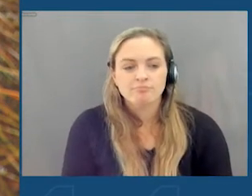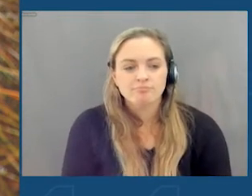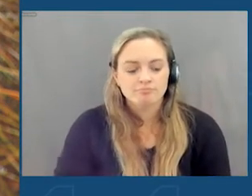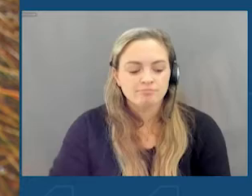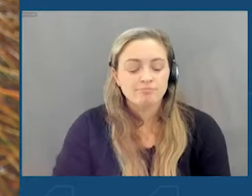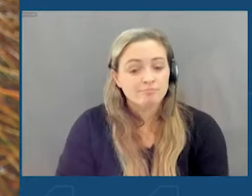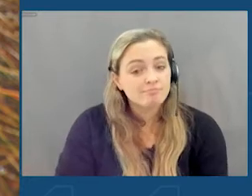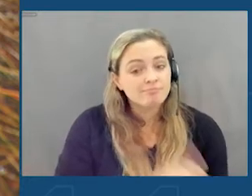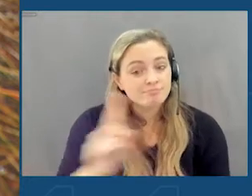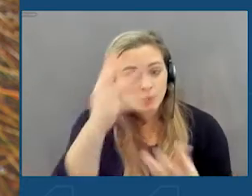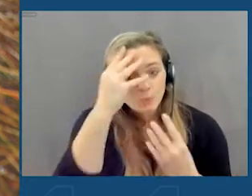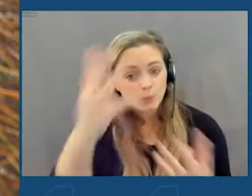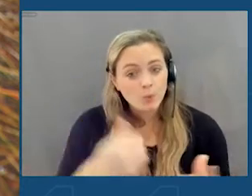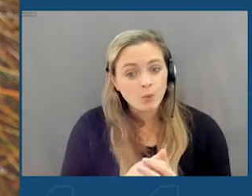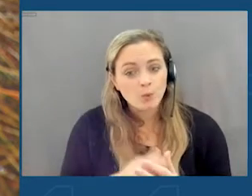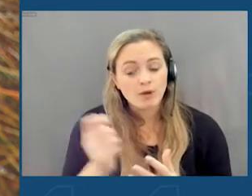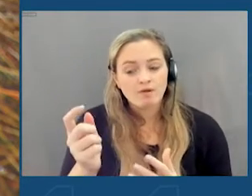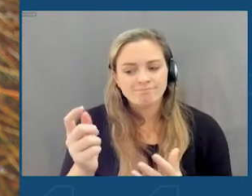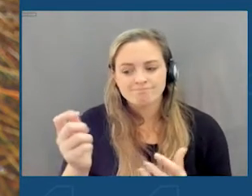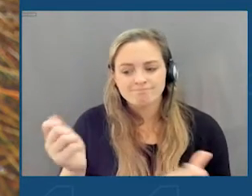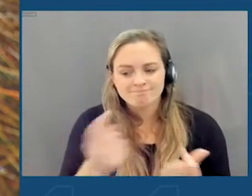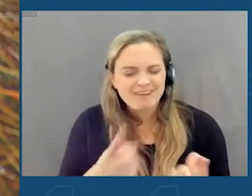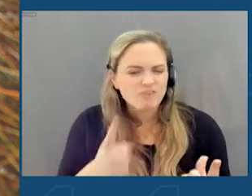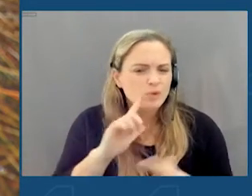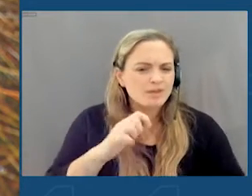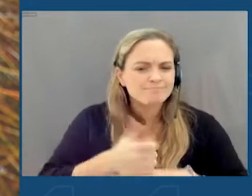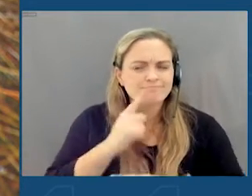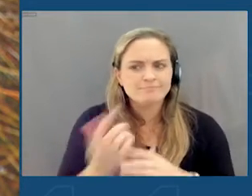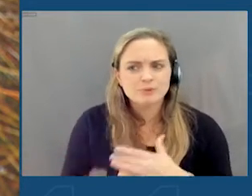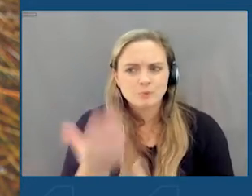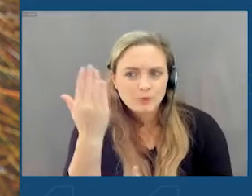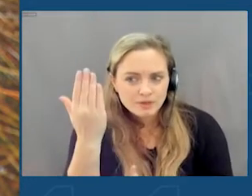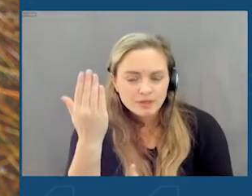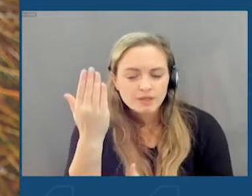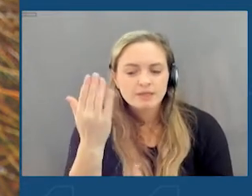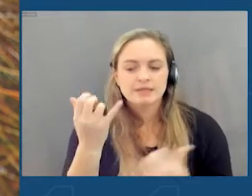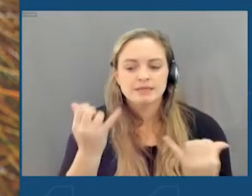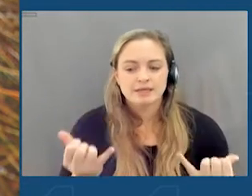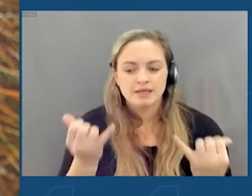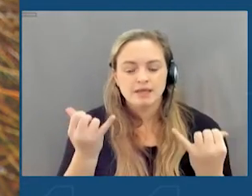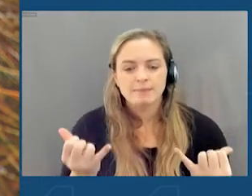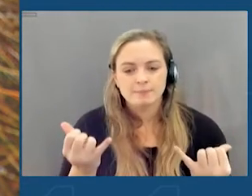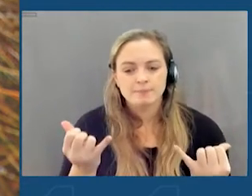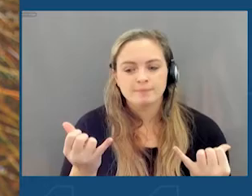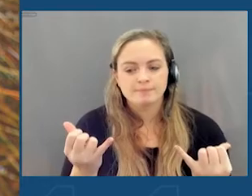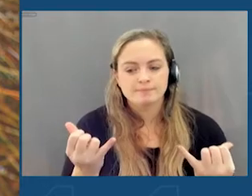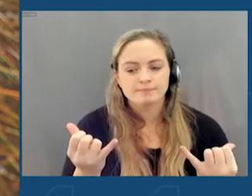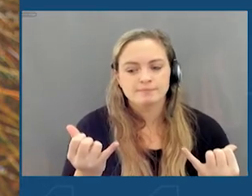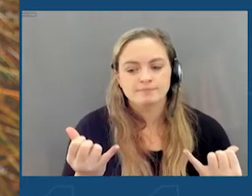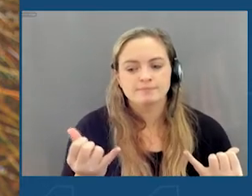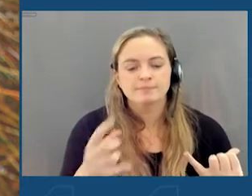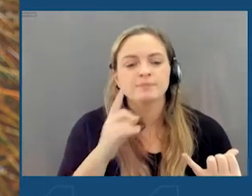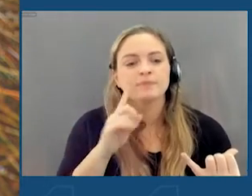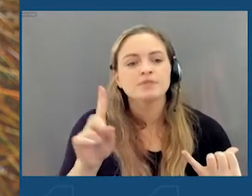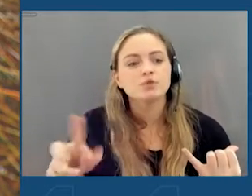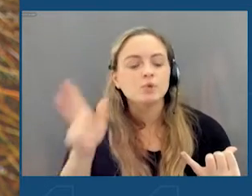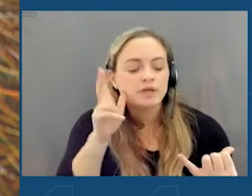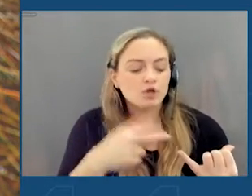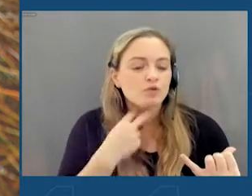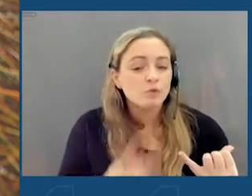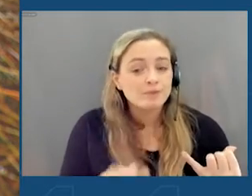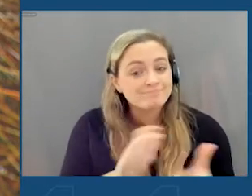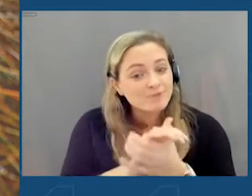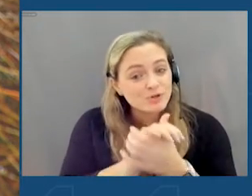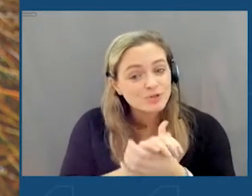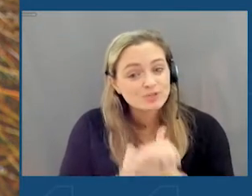know and all that have assembled this morning that today the whole world hears your voices.